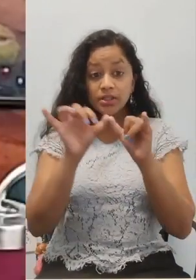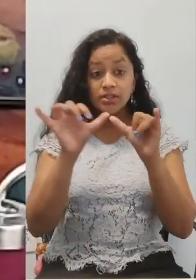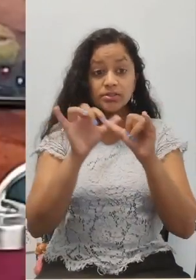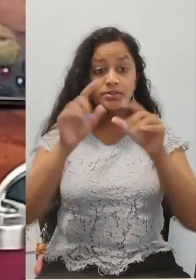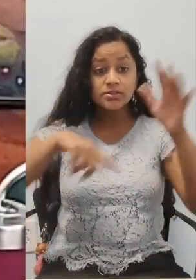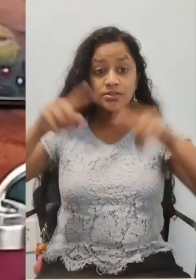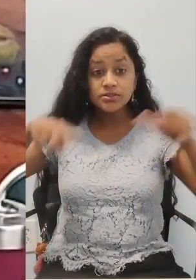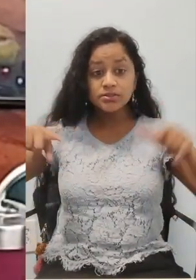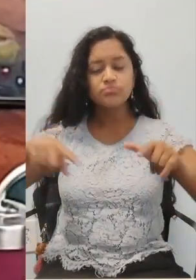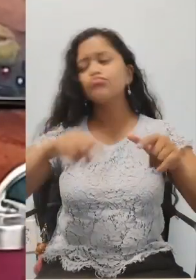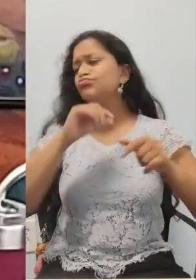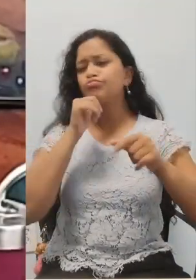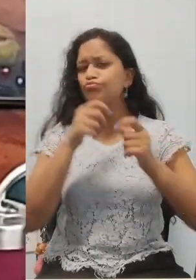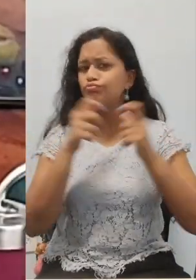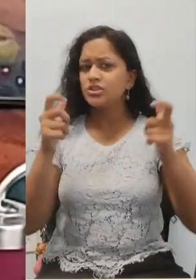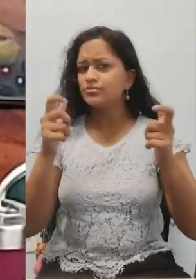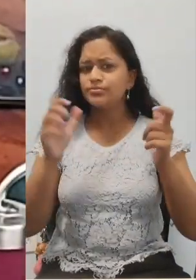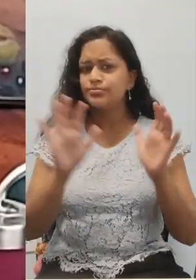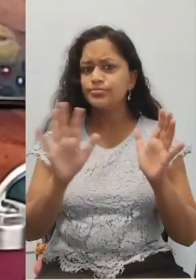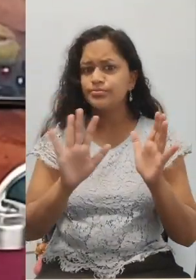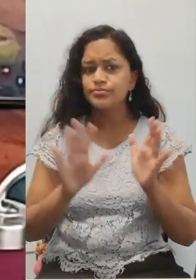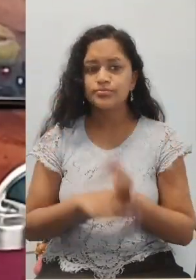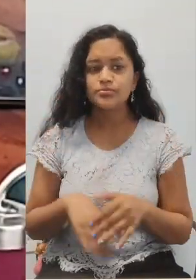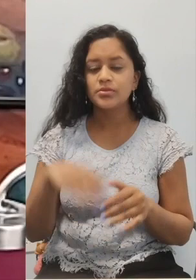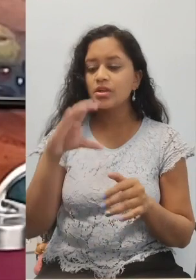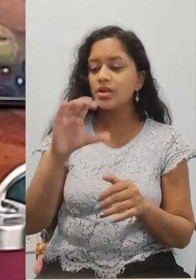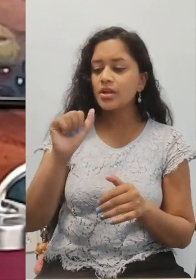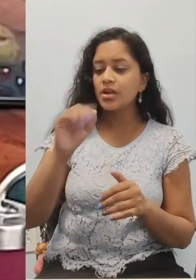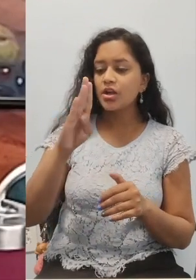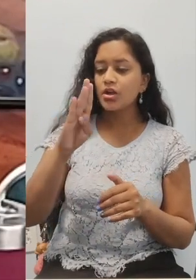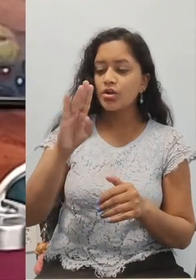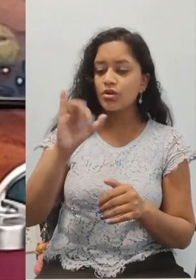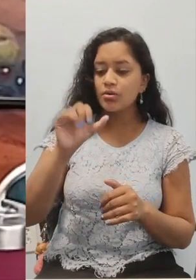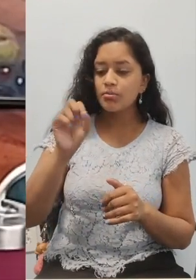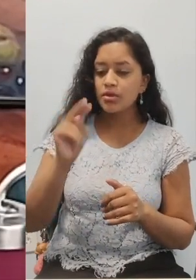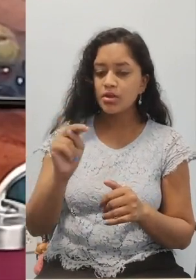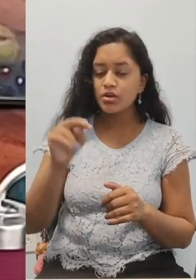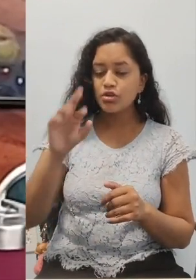big. So Caribbean reef, for example, we have just about 200, actually